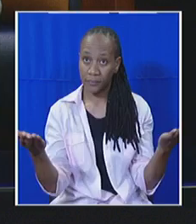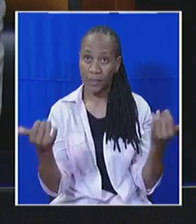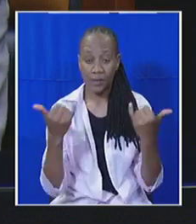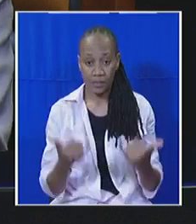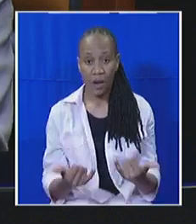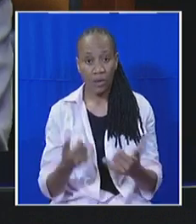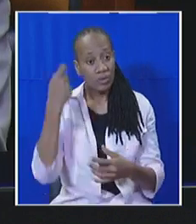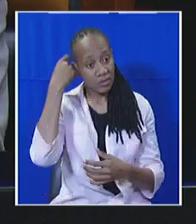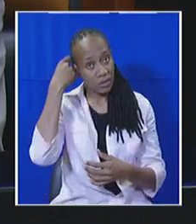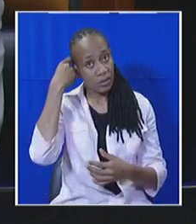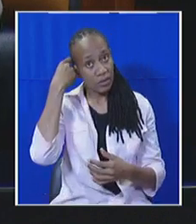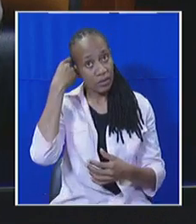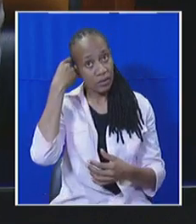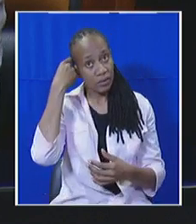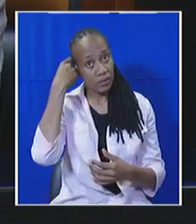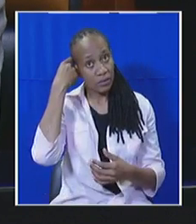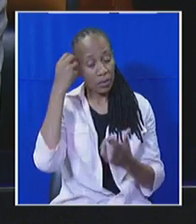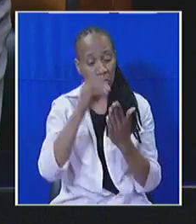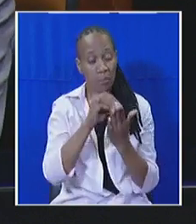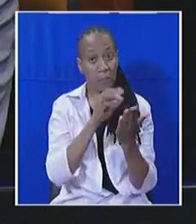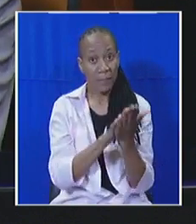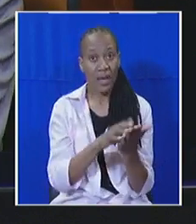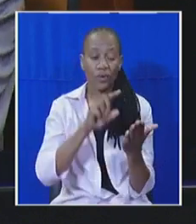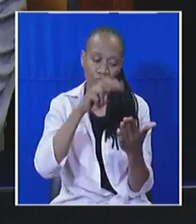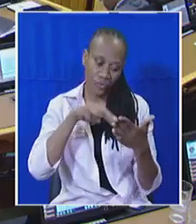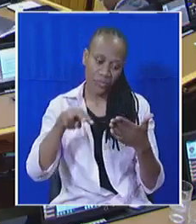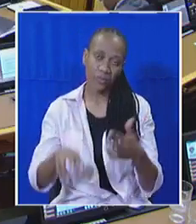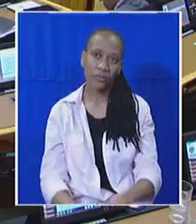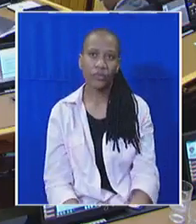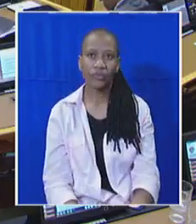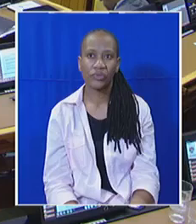ask the Secretary to read the order of the day.